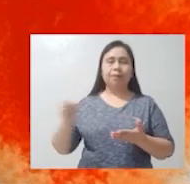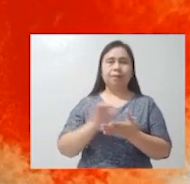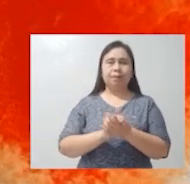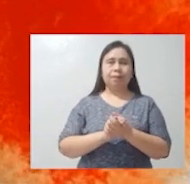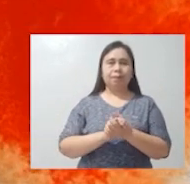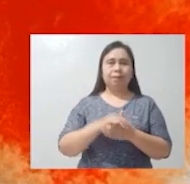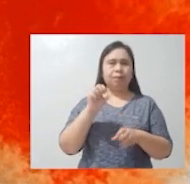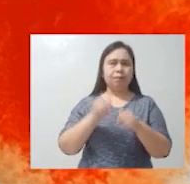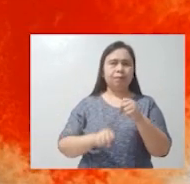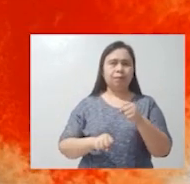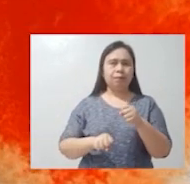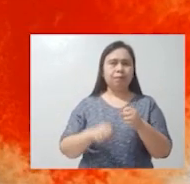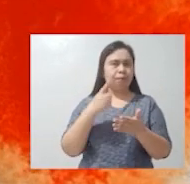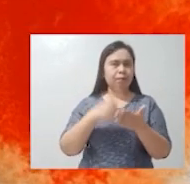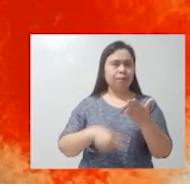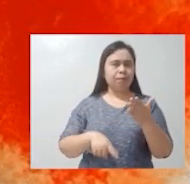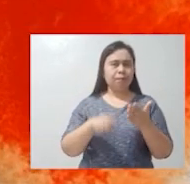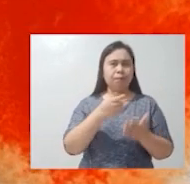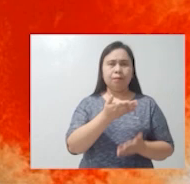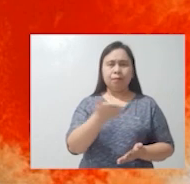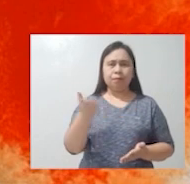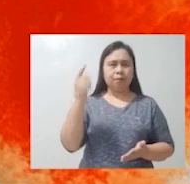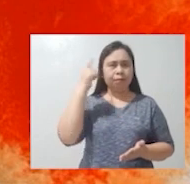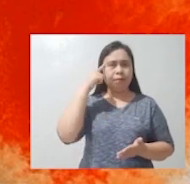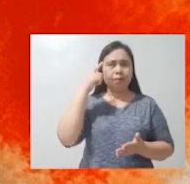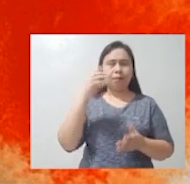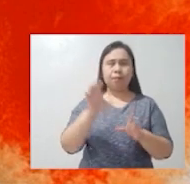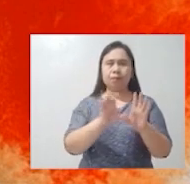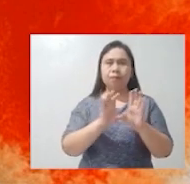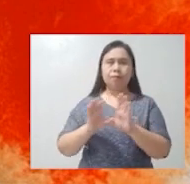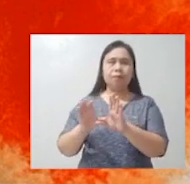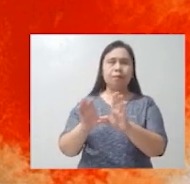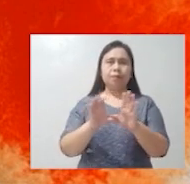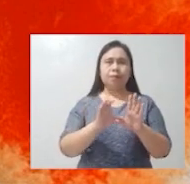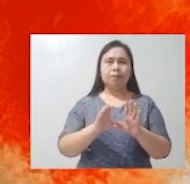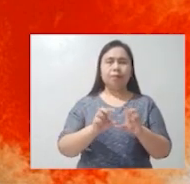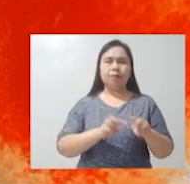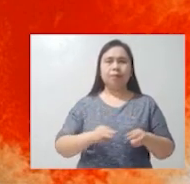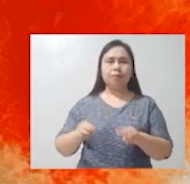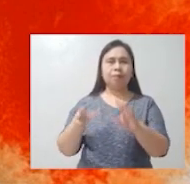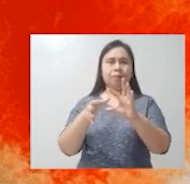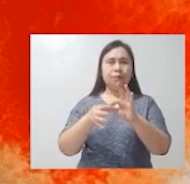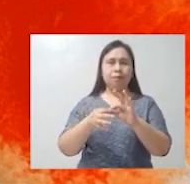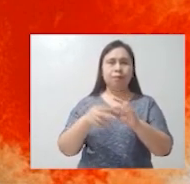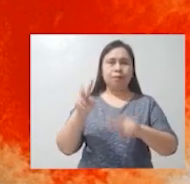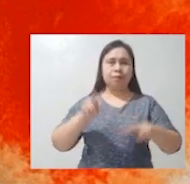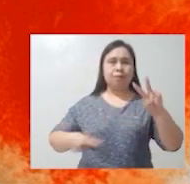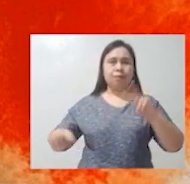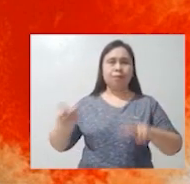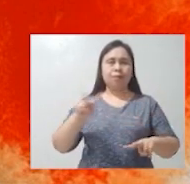what do you think is the common method of estimating the temperature of a body?